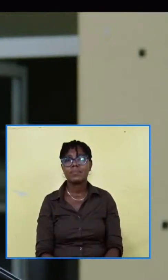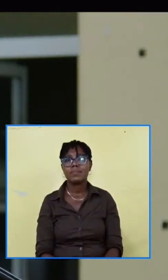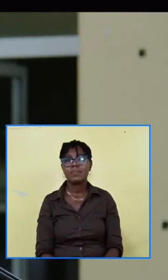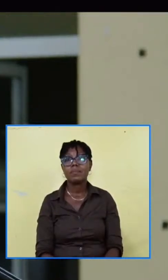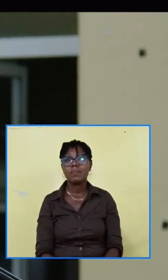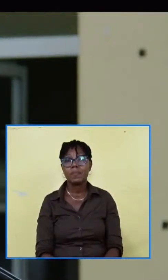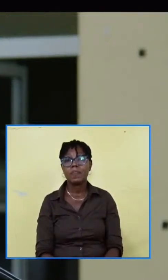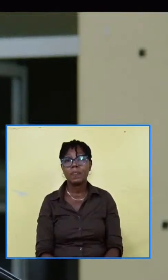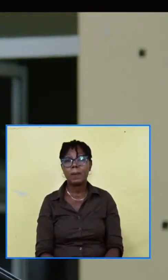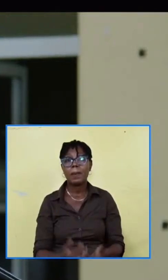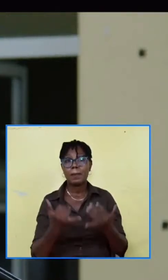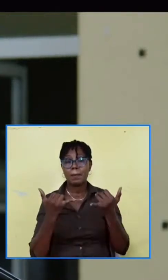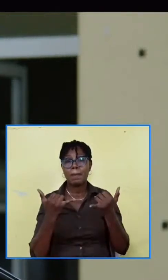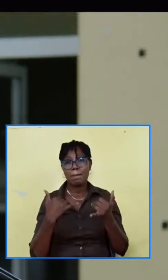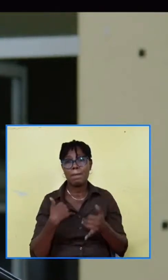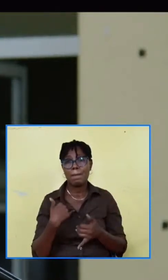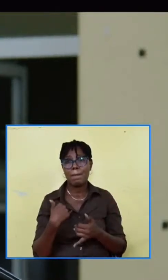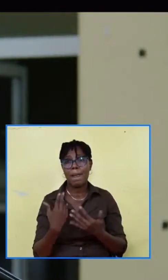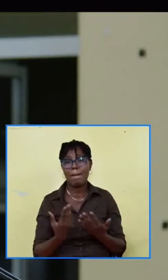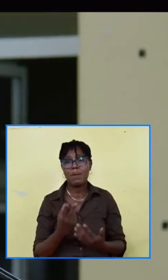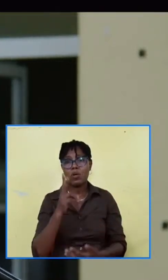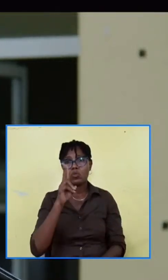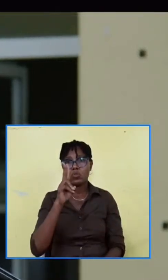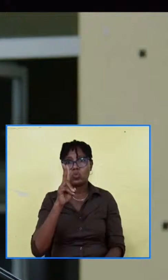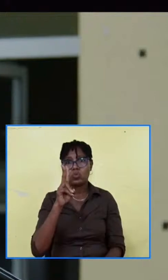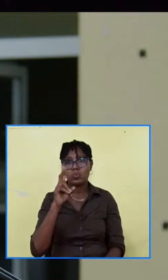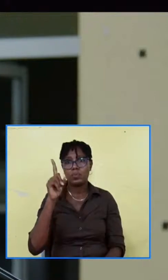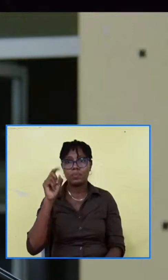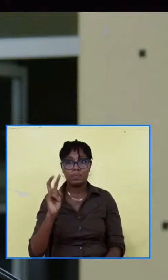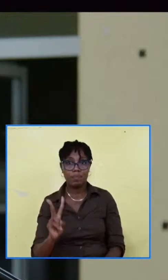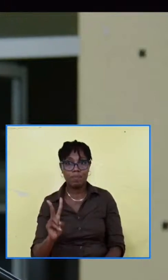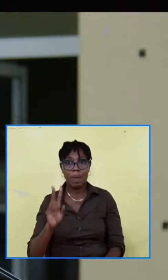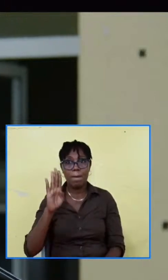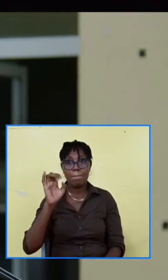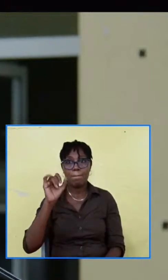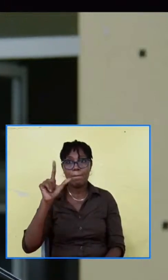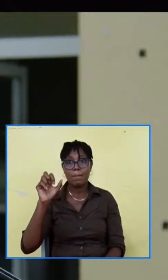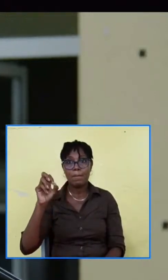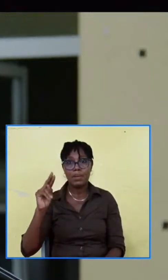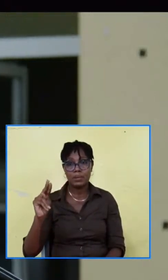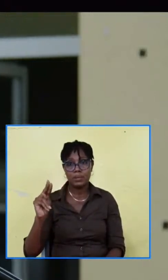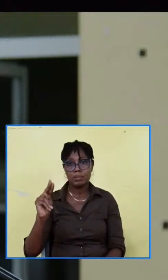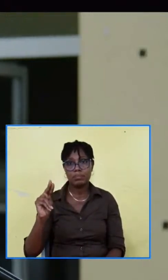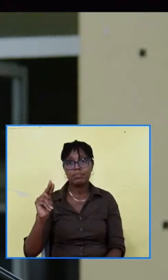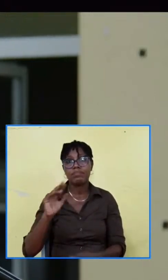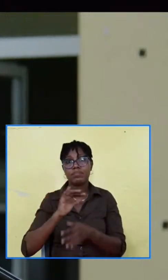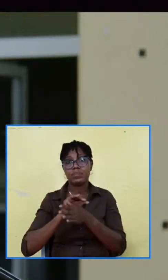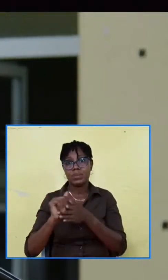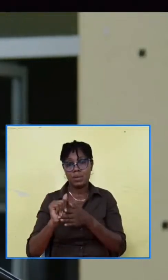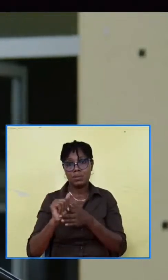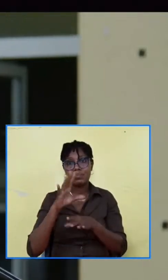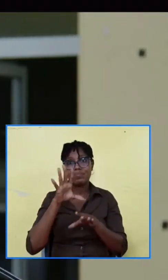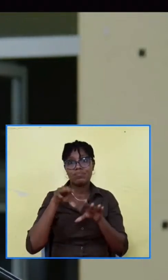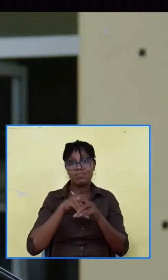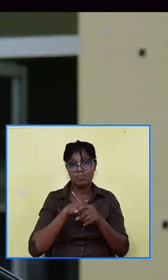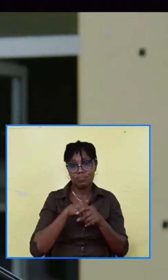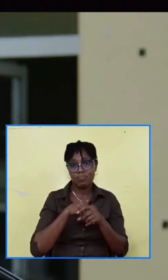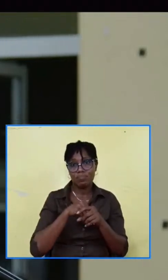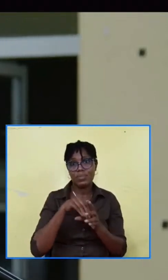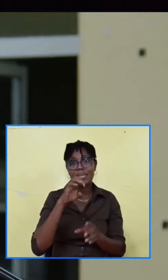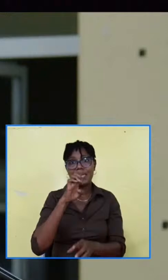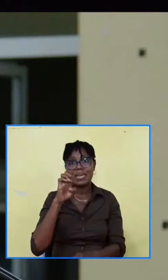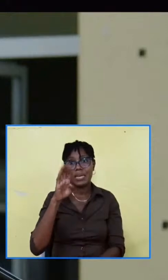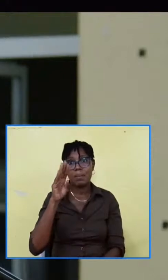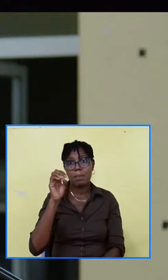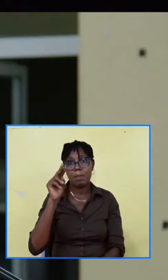You currently have about $2.5 billion in these Series E bonds in your portfolio. Those